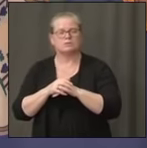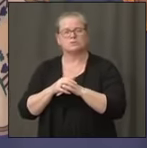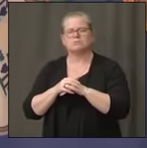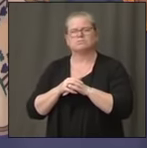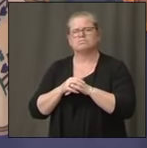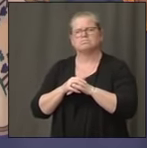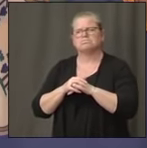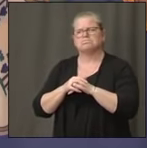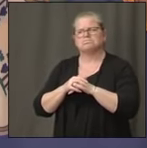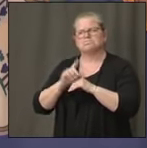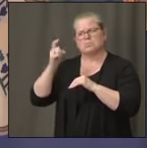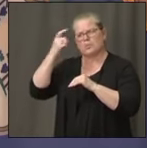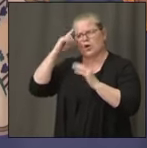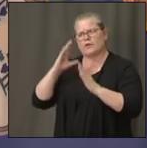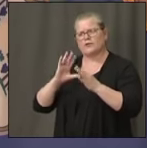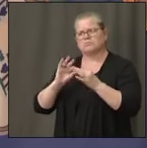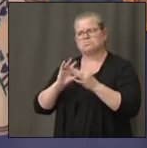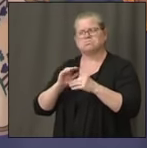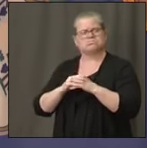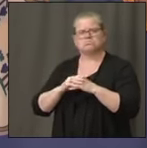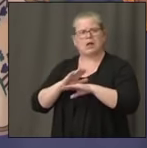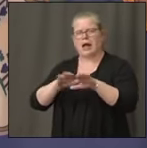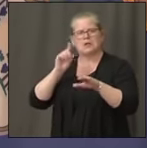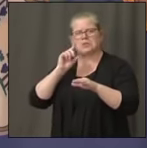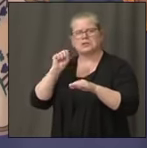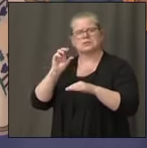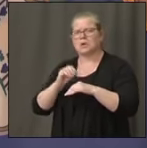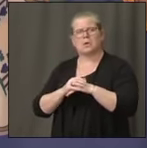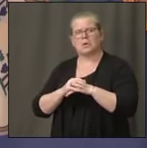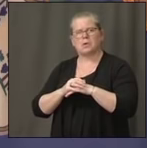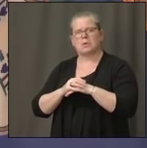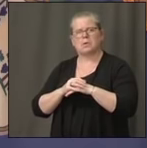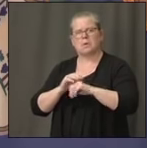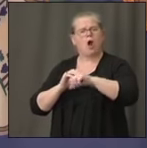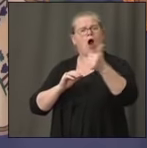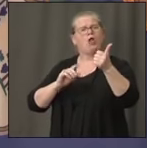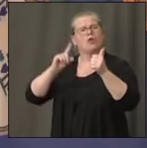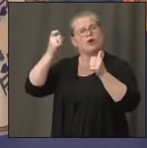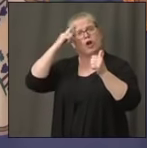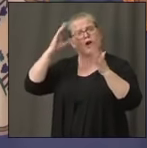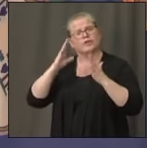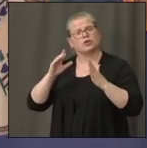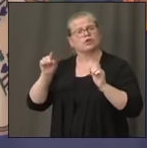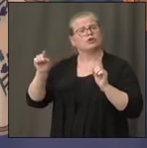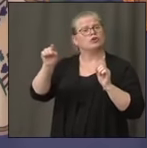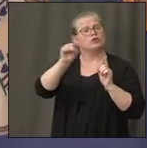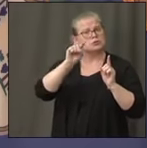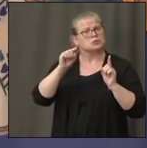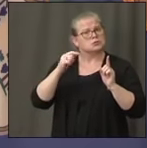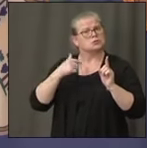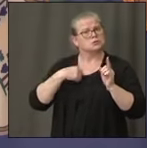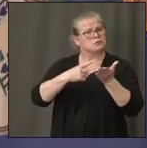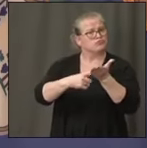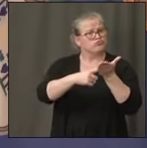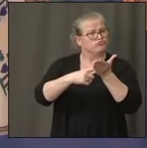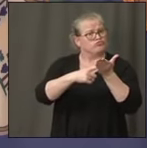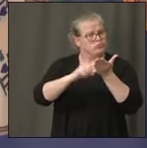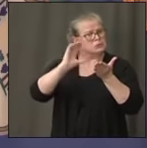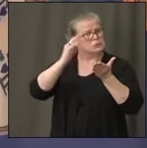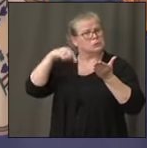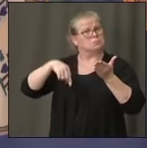fellow governors, is Connecticut's been pretty good about wearing the mask. They're using their judgment. If you're in a park, you're not near somebody, that's different. If you're